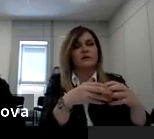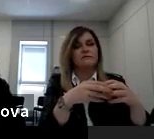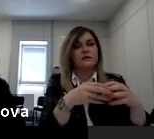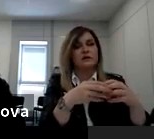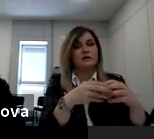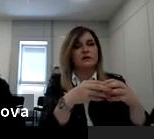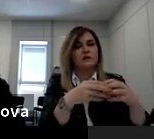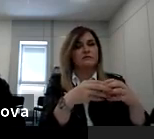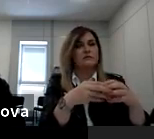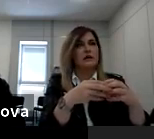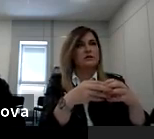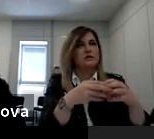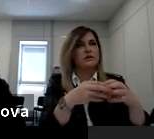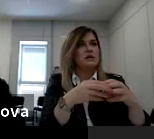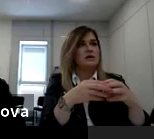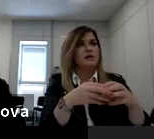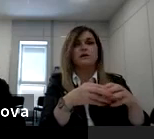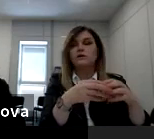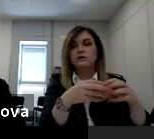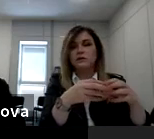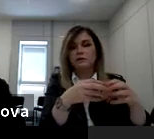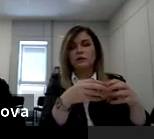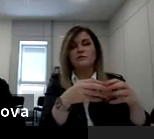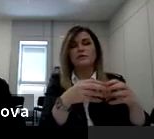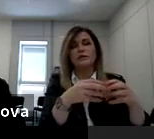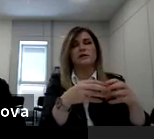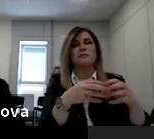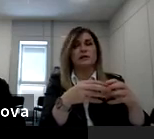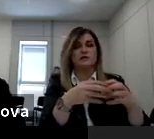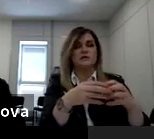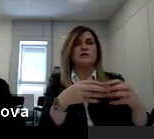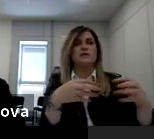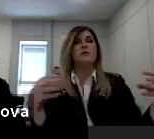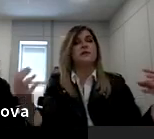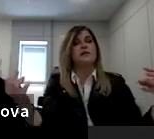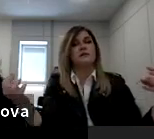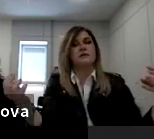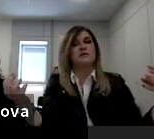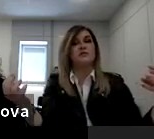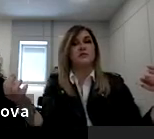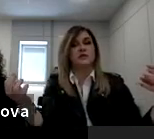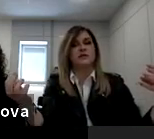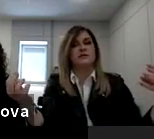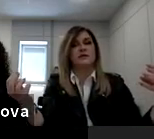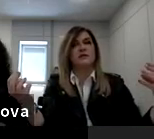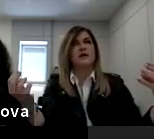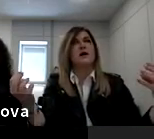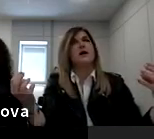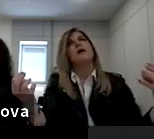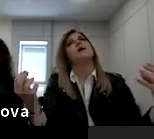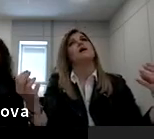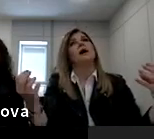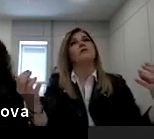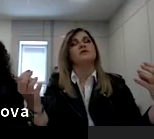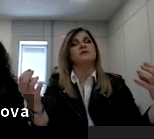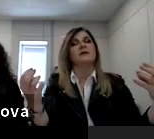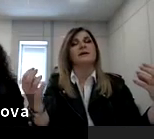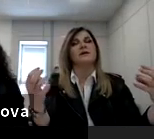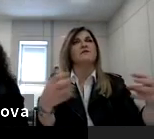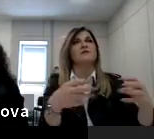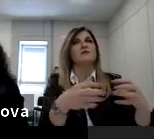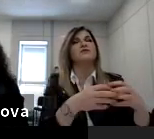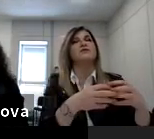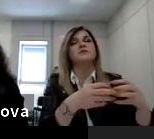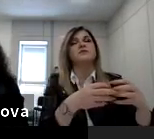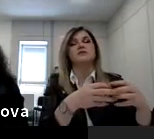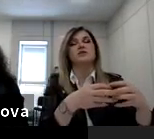a very, how to say, good quality polycarbonate. So it's a polycarbonate tube, you understand. Our